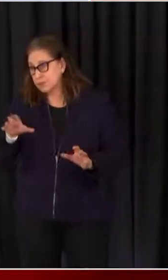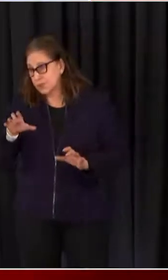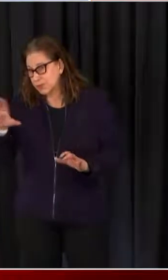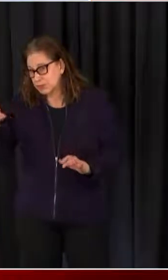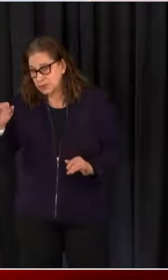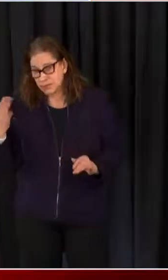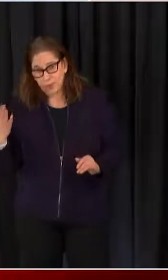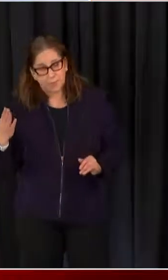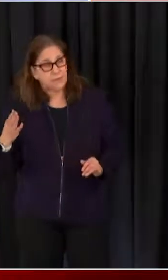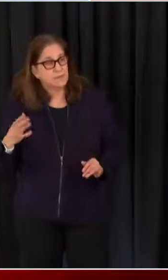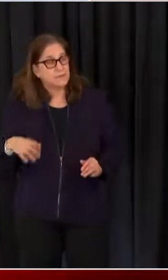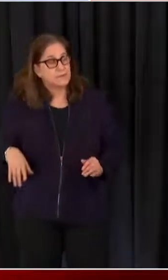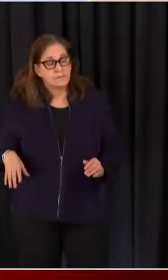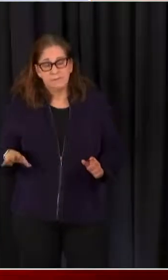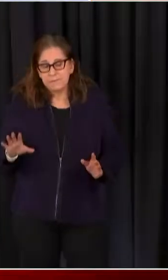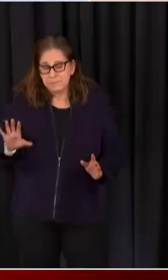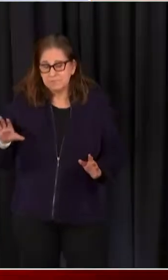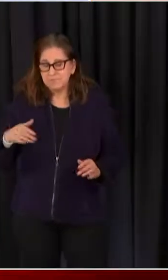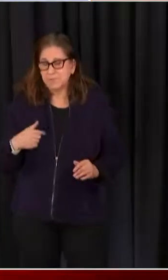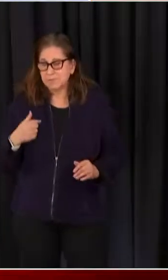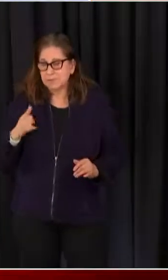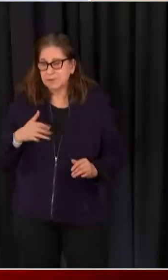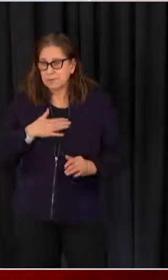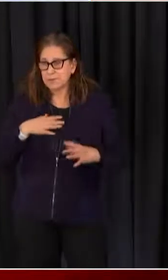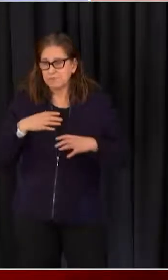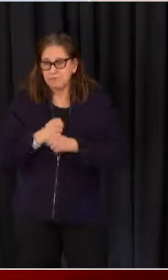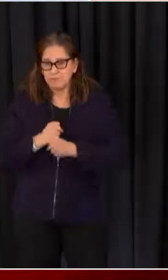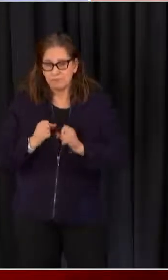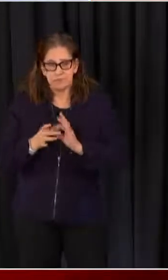you would be asked to do either. So thank you.